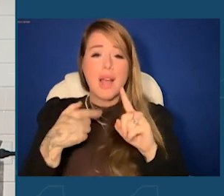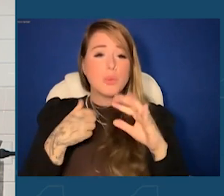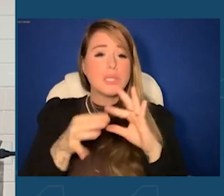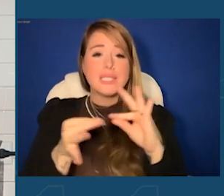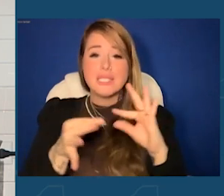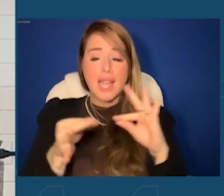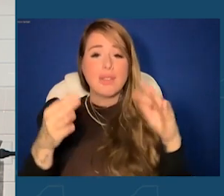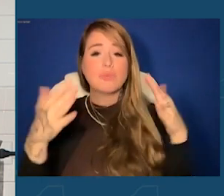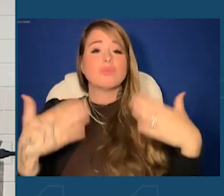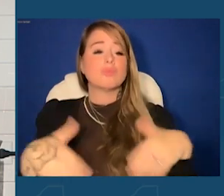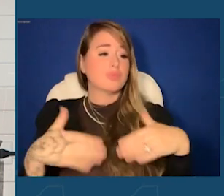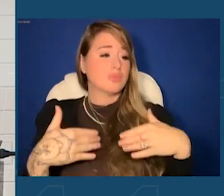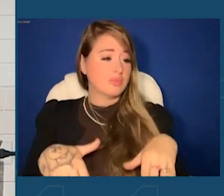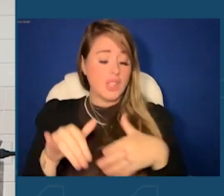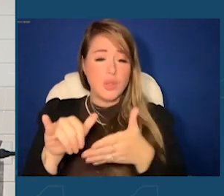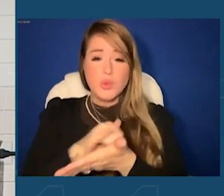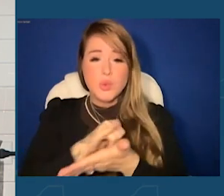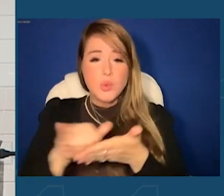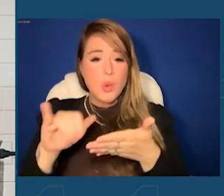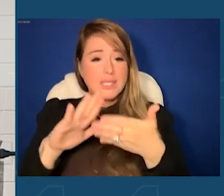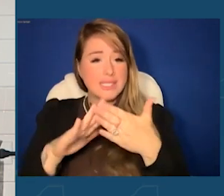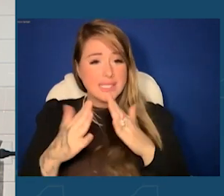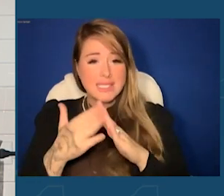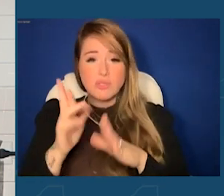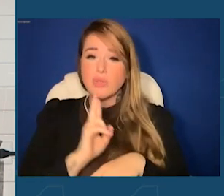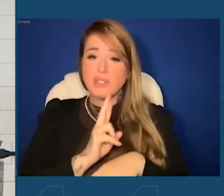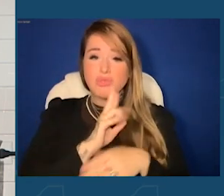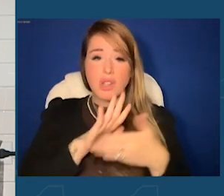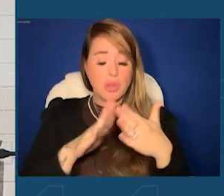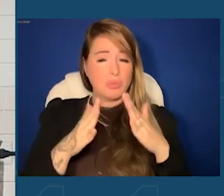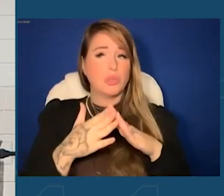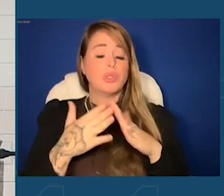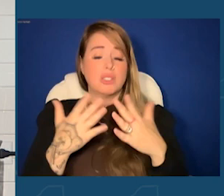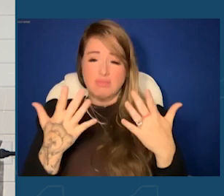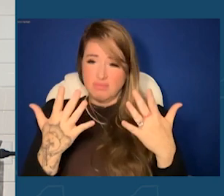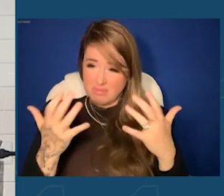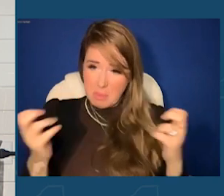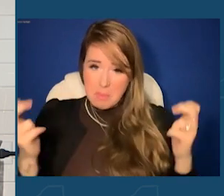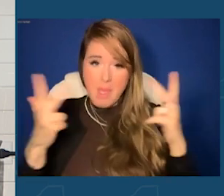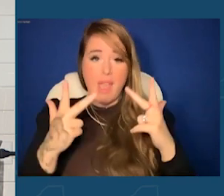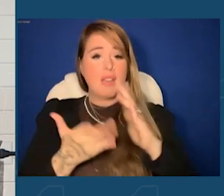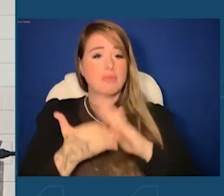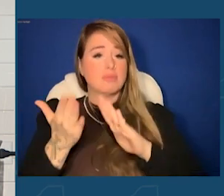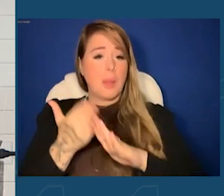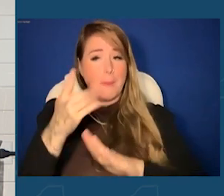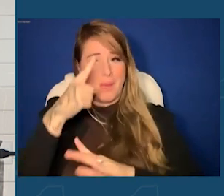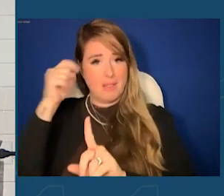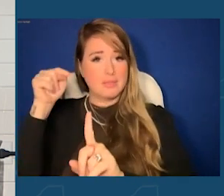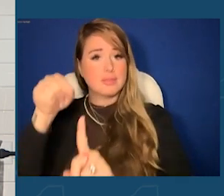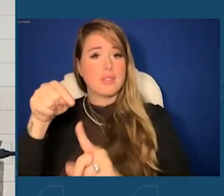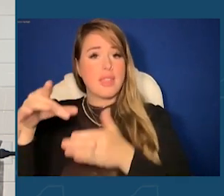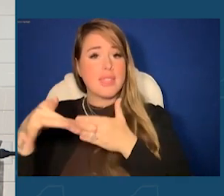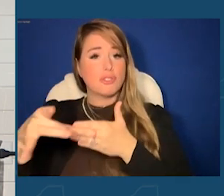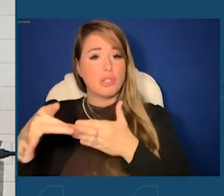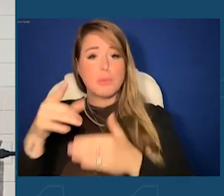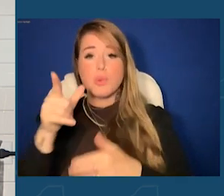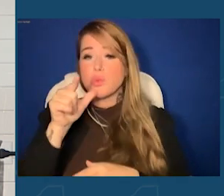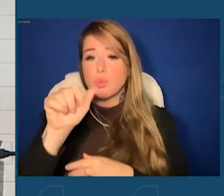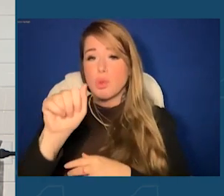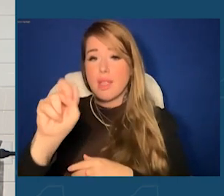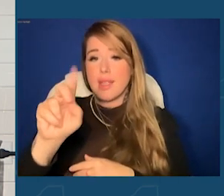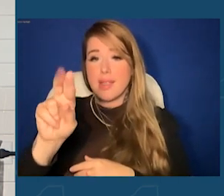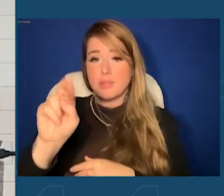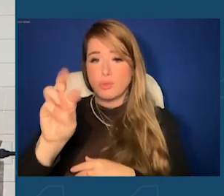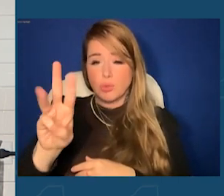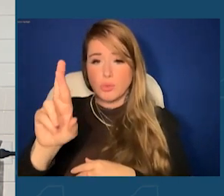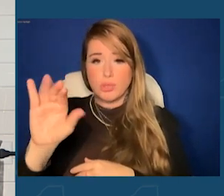the New York City restaurant community got back on its feet is because of the leadership of Andrew Ridgie, who's the